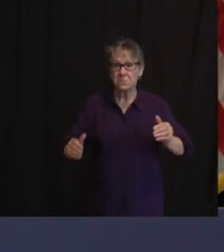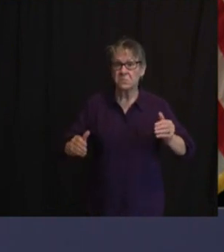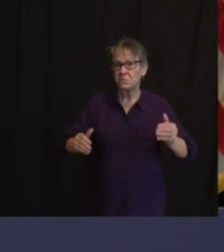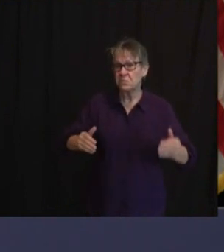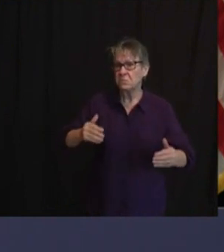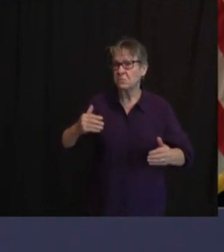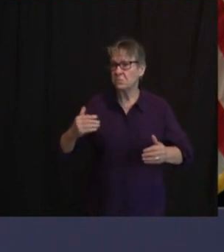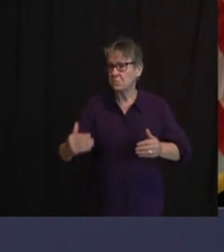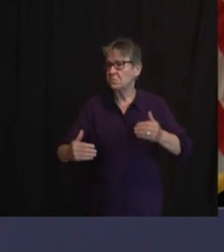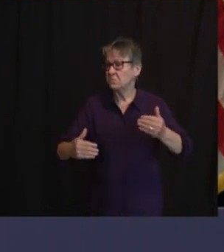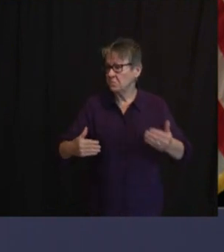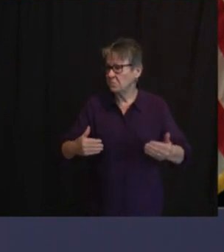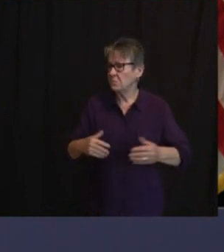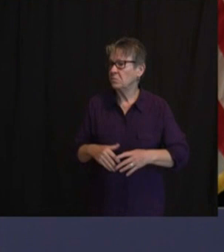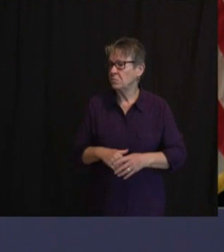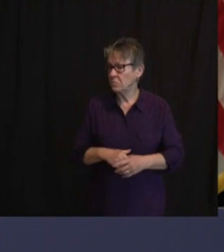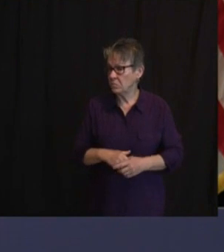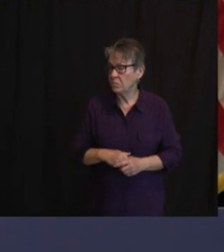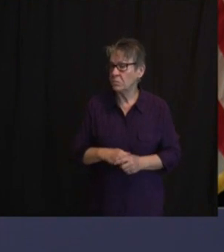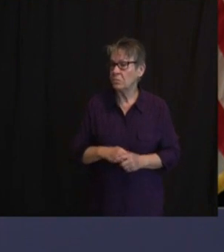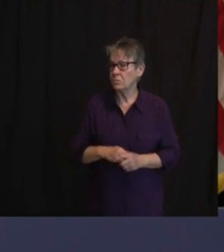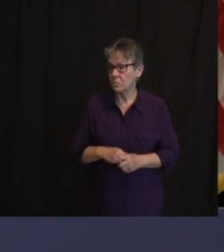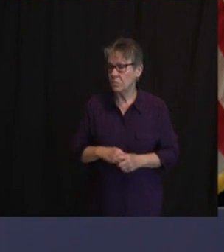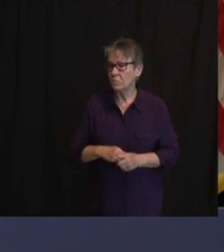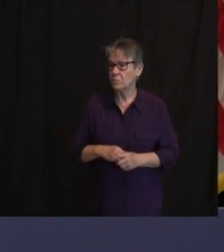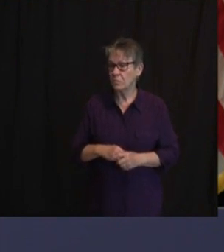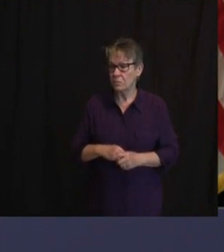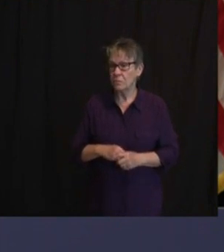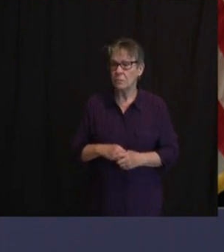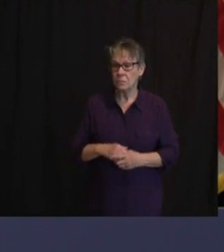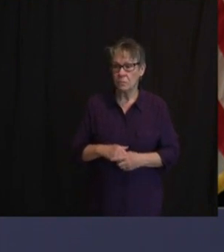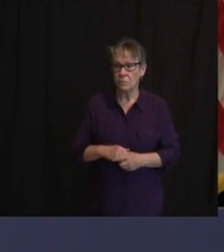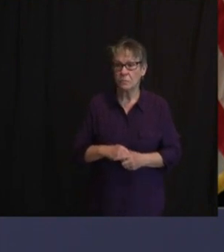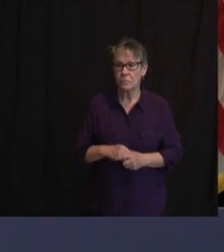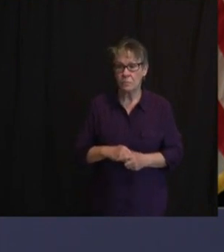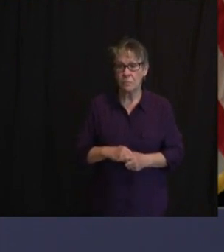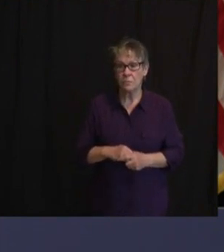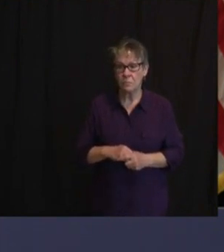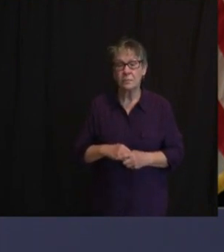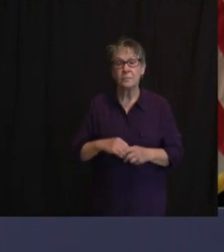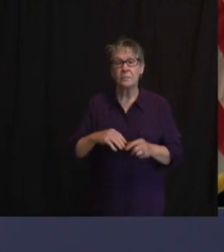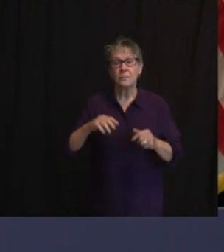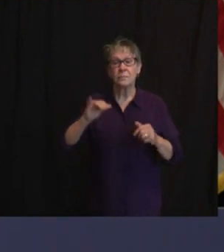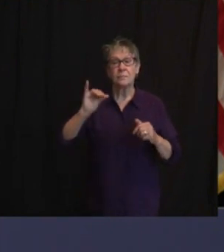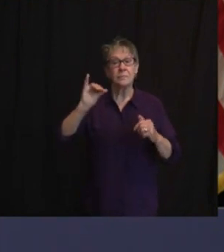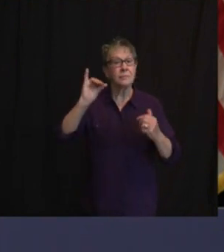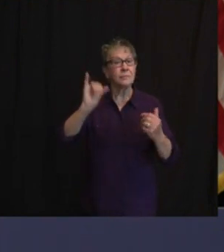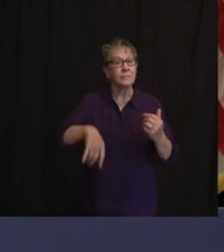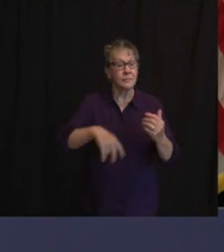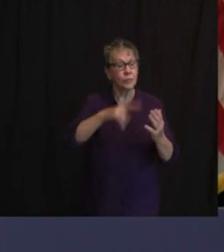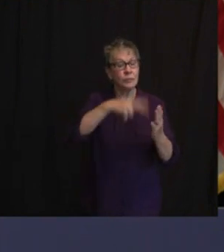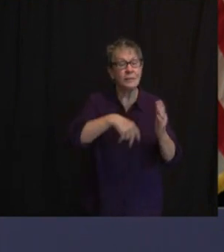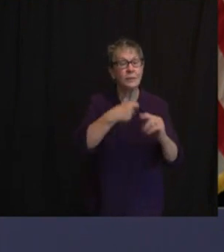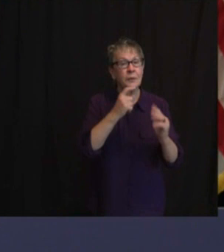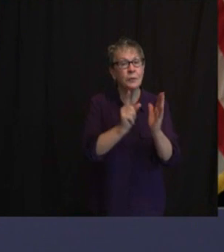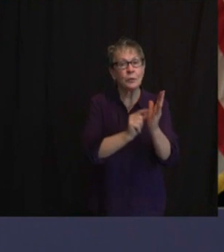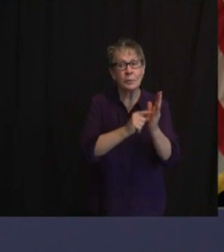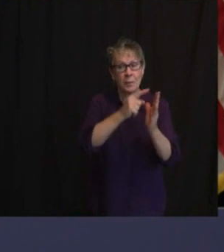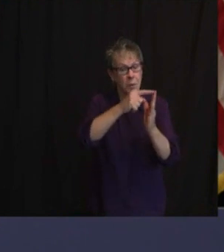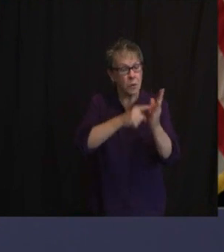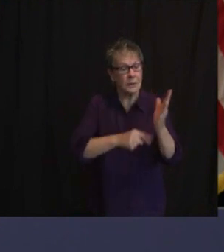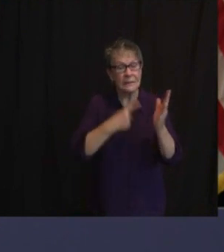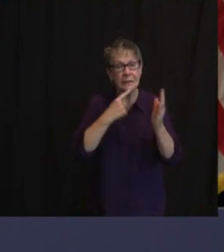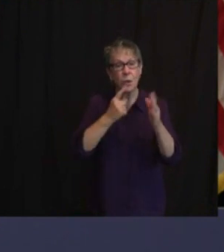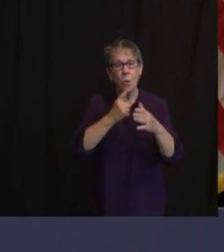an enormous amount of unknowns associated with this. We do know that social distancing, to your point, your question, is probably the best